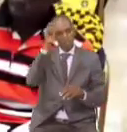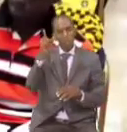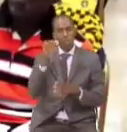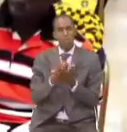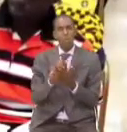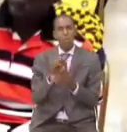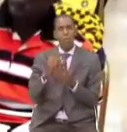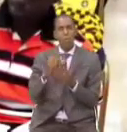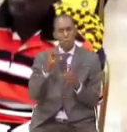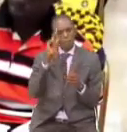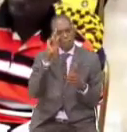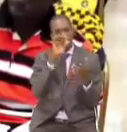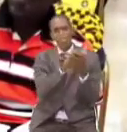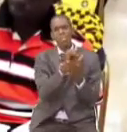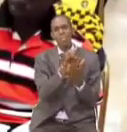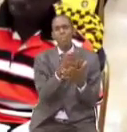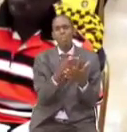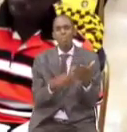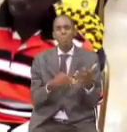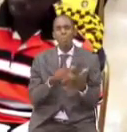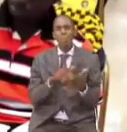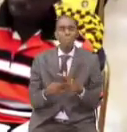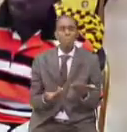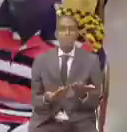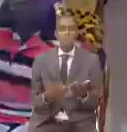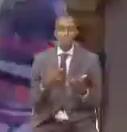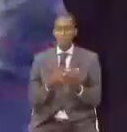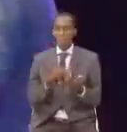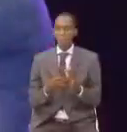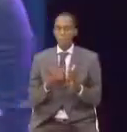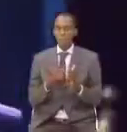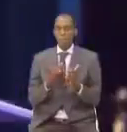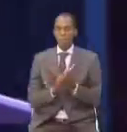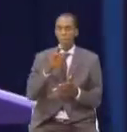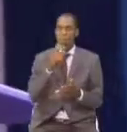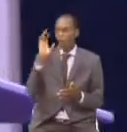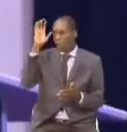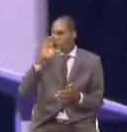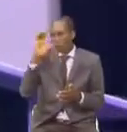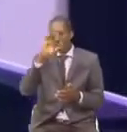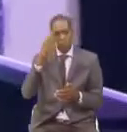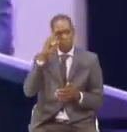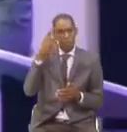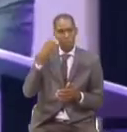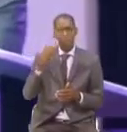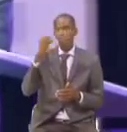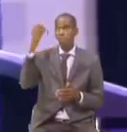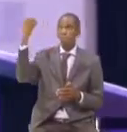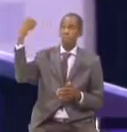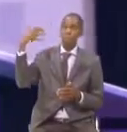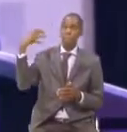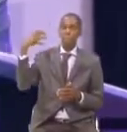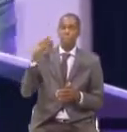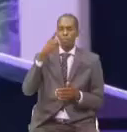mean? What it means is this: you're looking for the light. You're being in darkness. And then